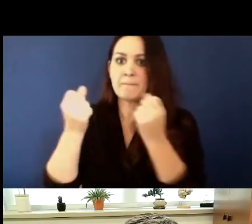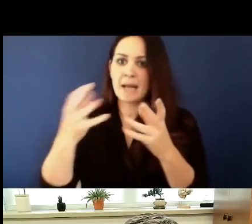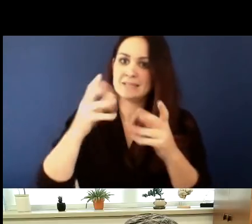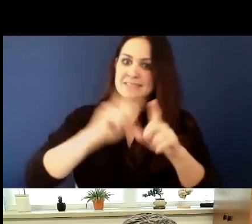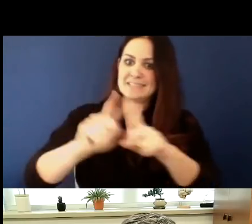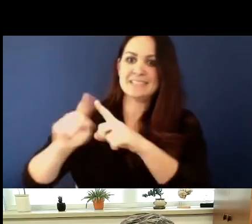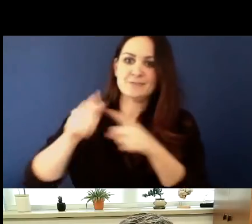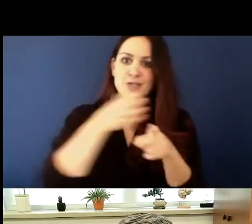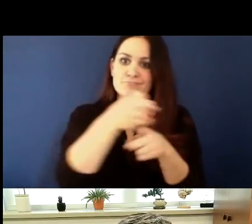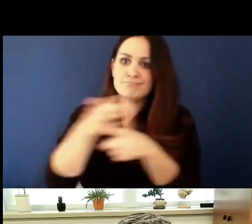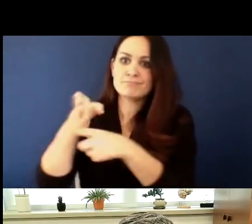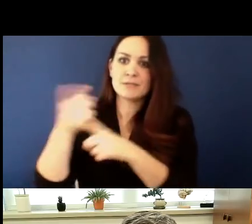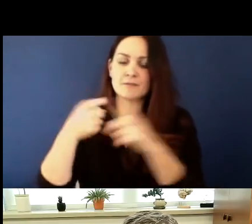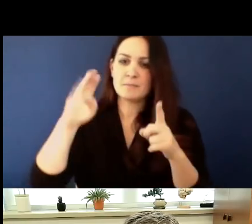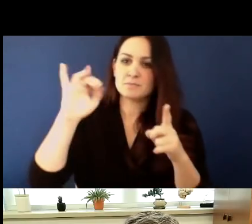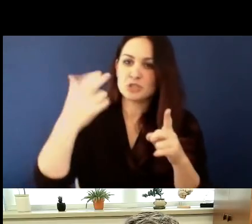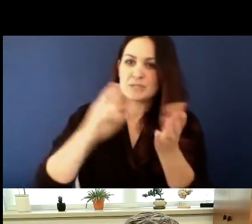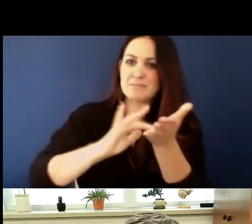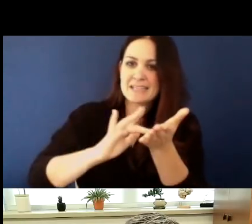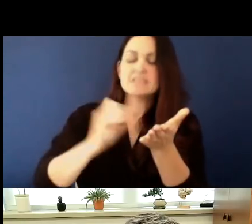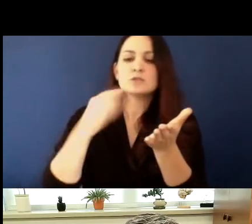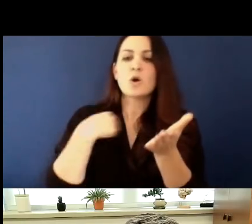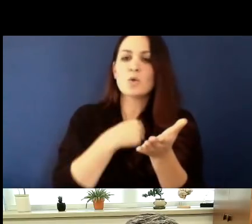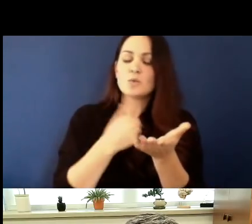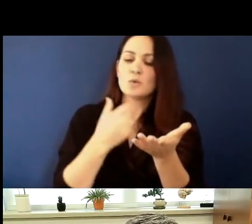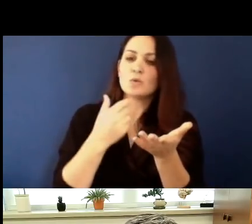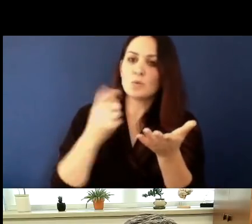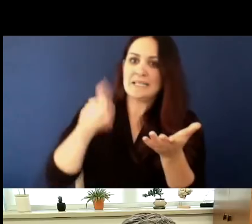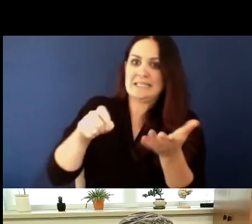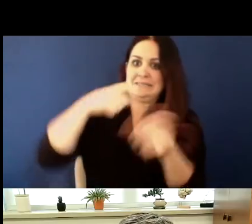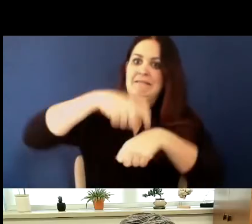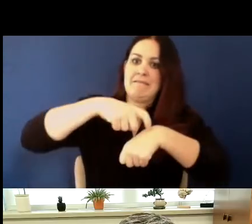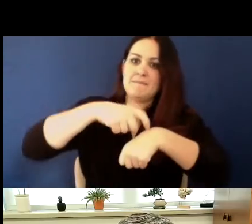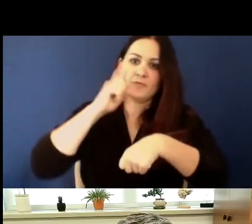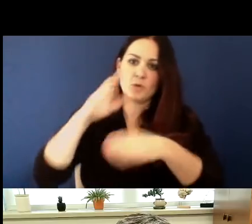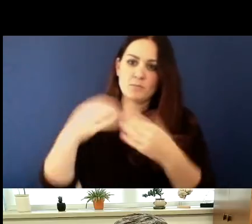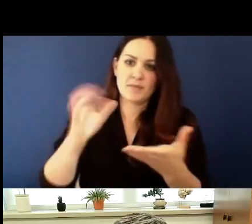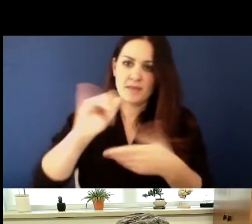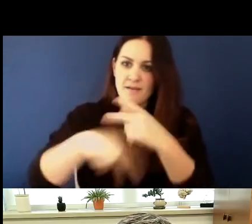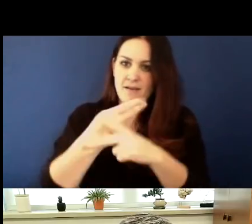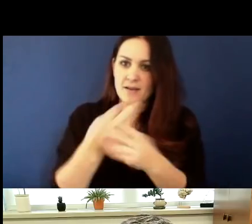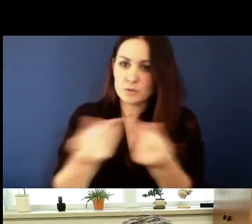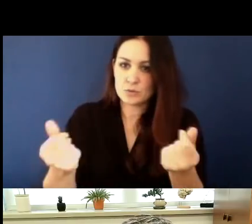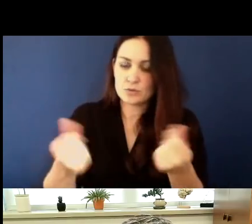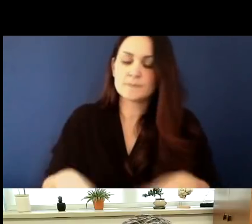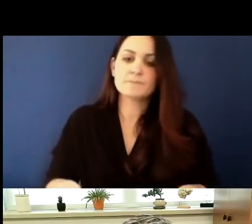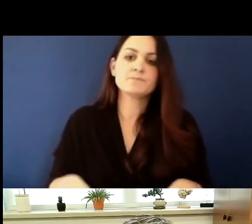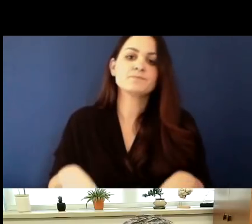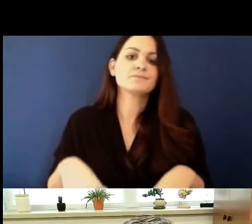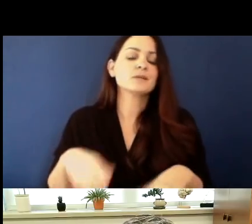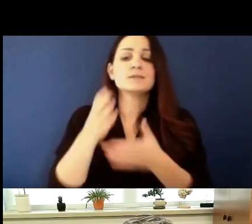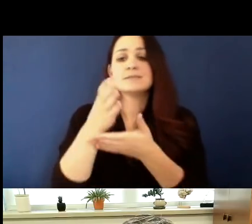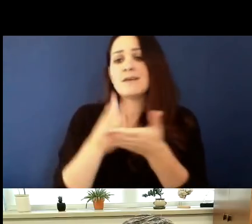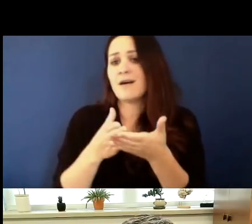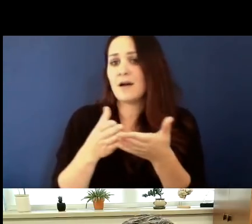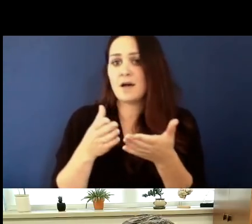to get the systems in place to be able to deliver these solutions. Number two, some of them require funds and resources at a